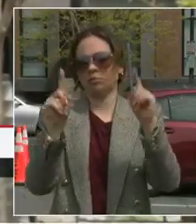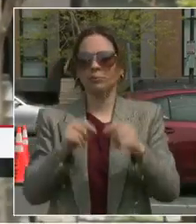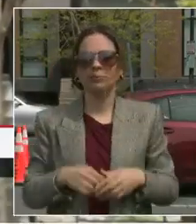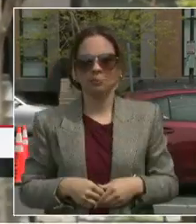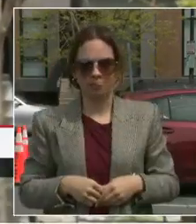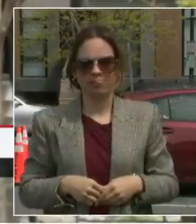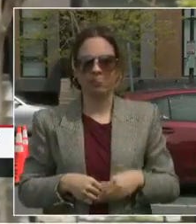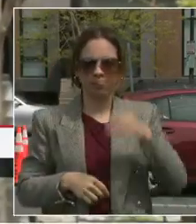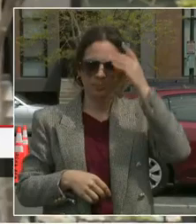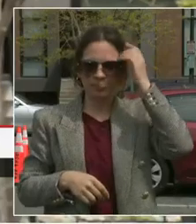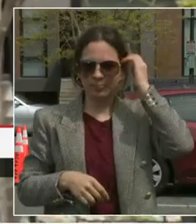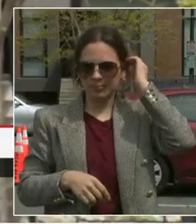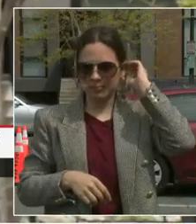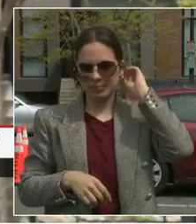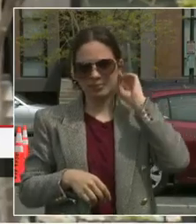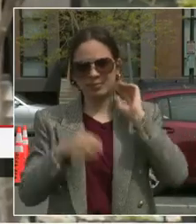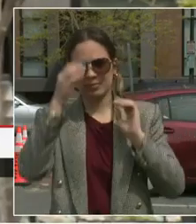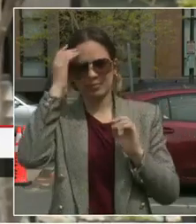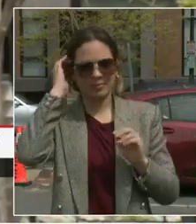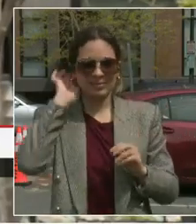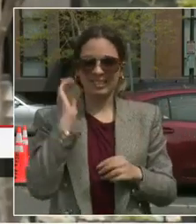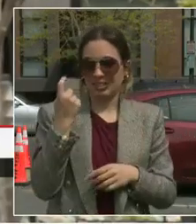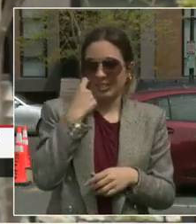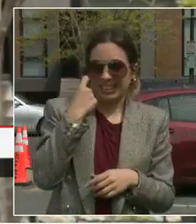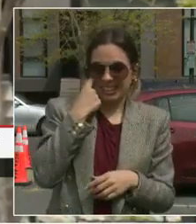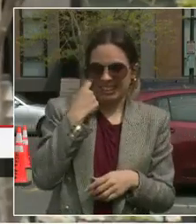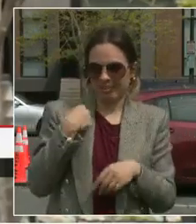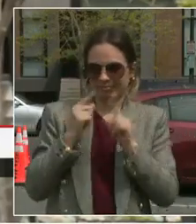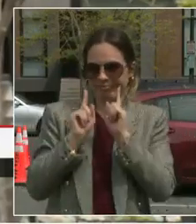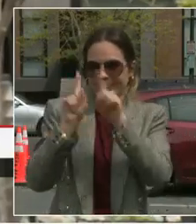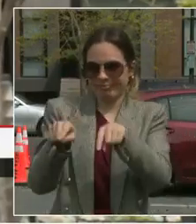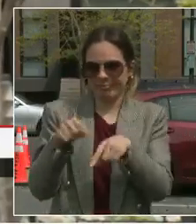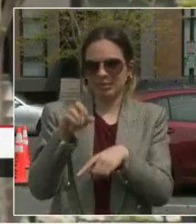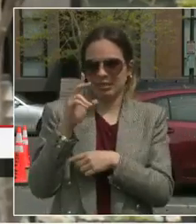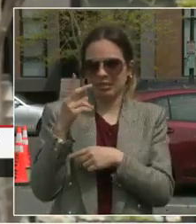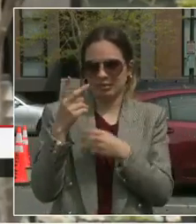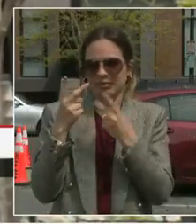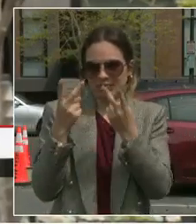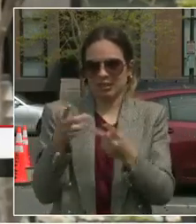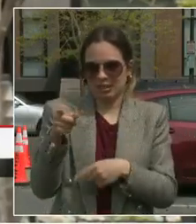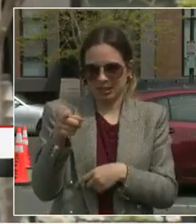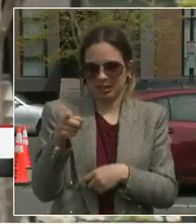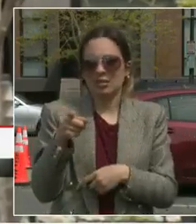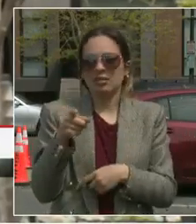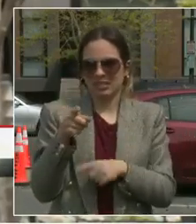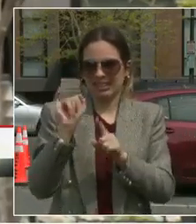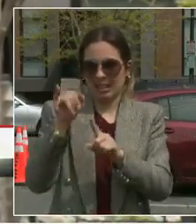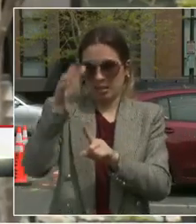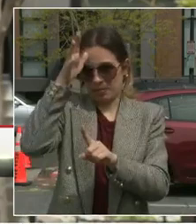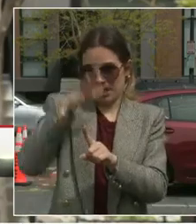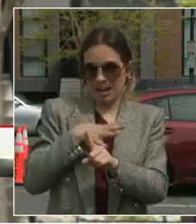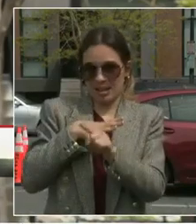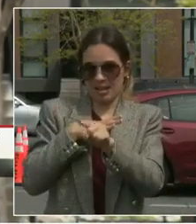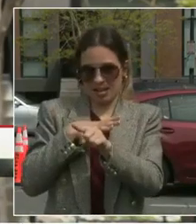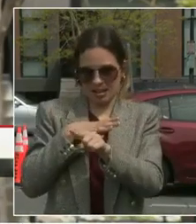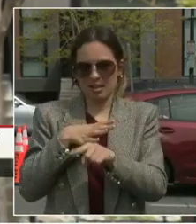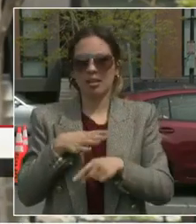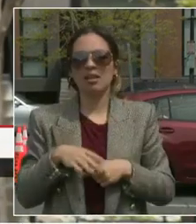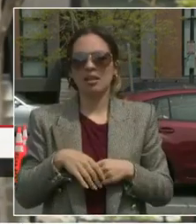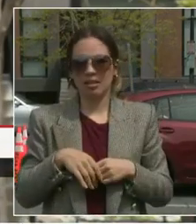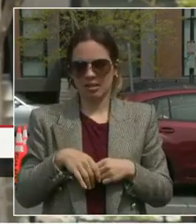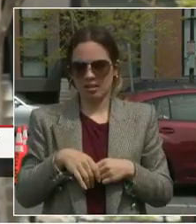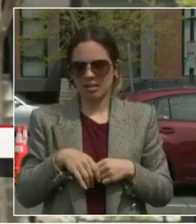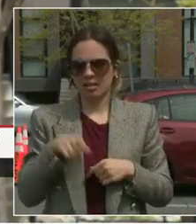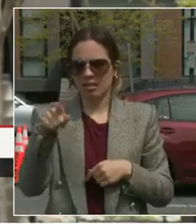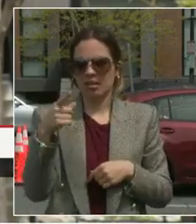We were at the new 801 Men's Shelter just a few weeks ago. We invited the entire government and people who work with